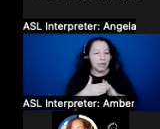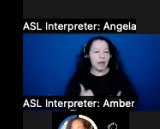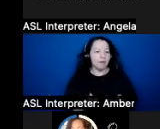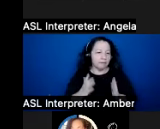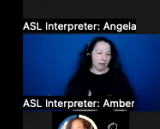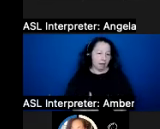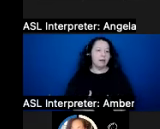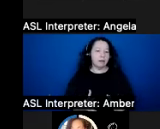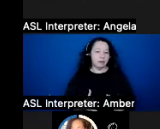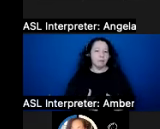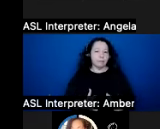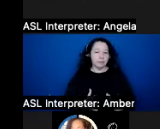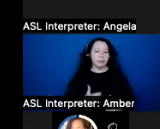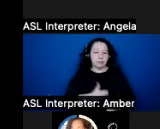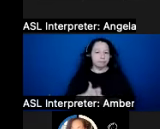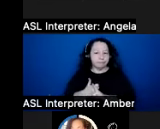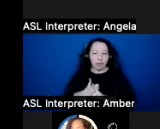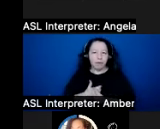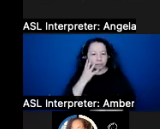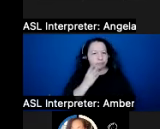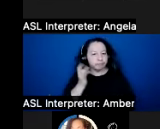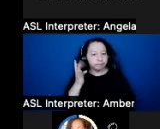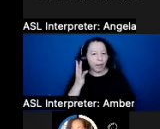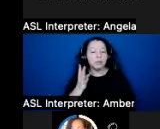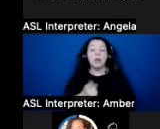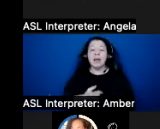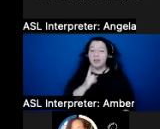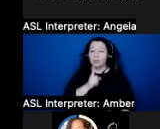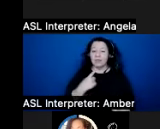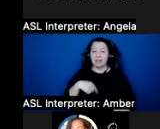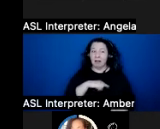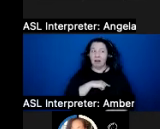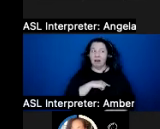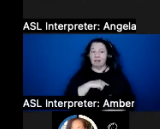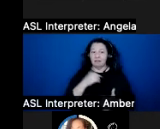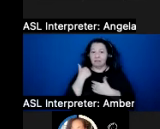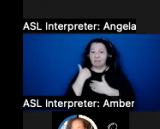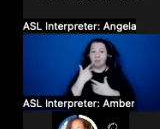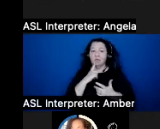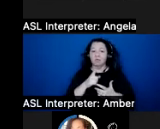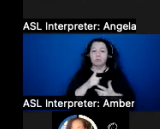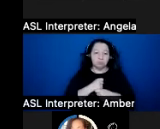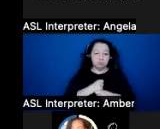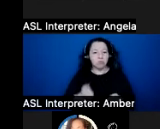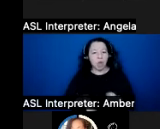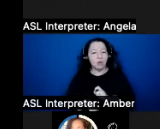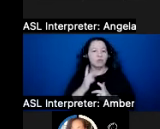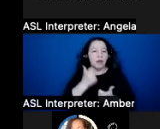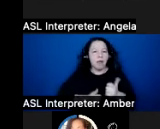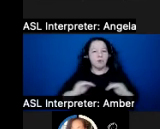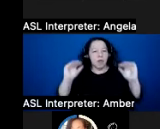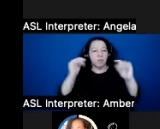collective experiences to make changes at every level. And I'm sure you all have leadership, or you have engaged